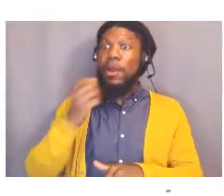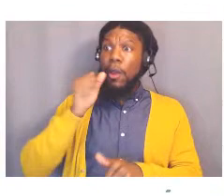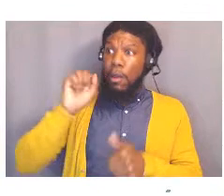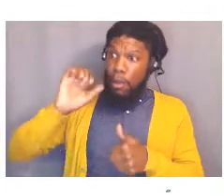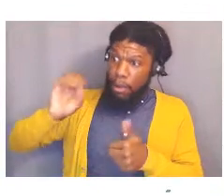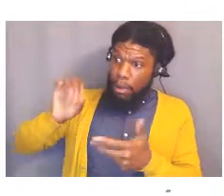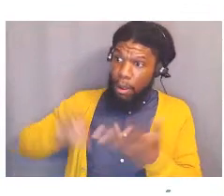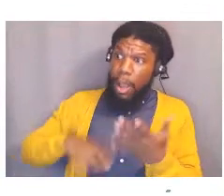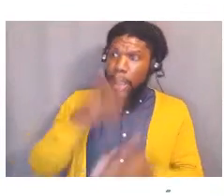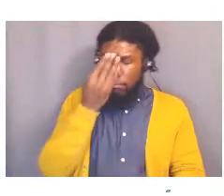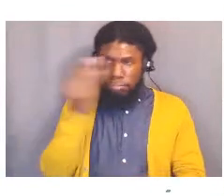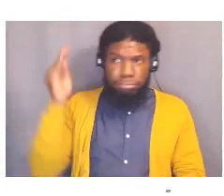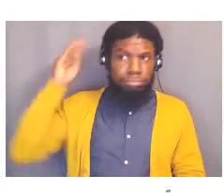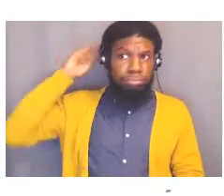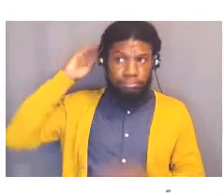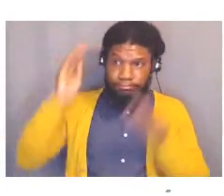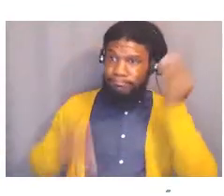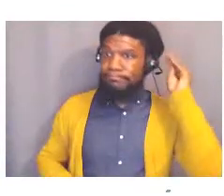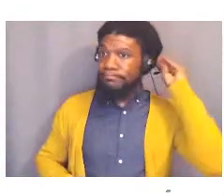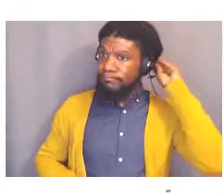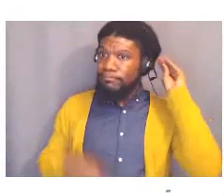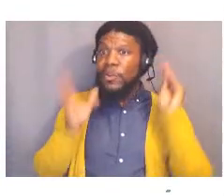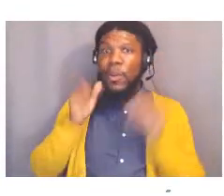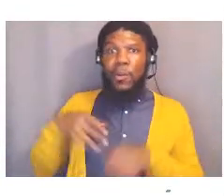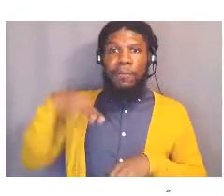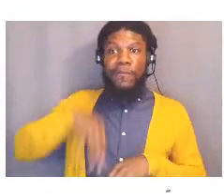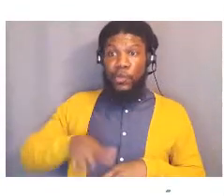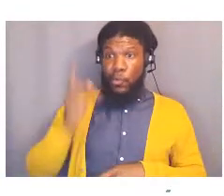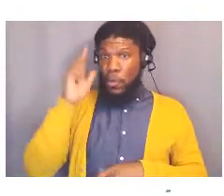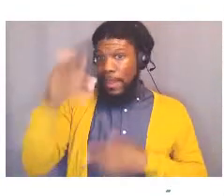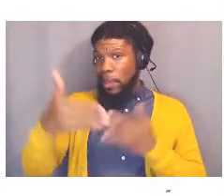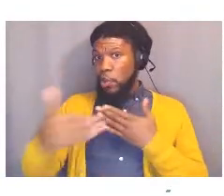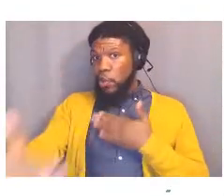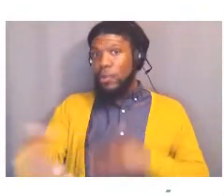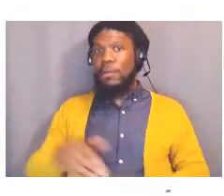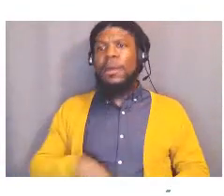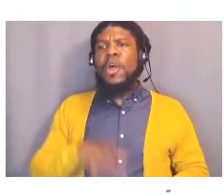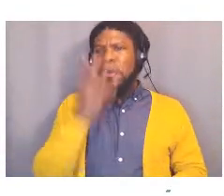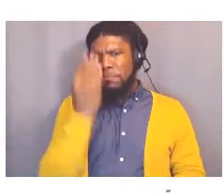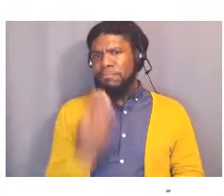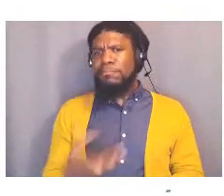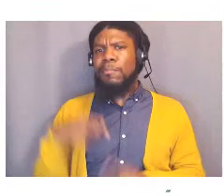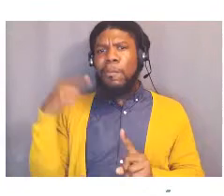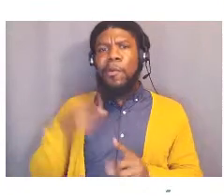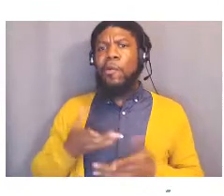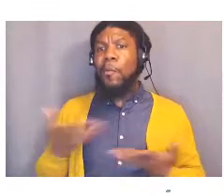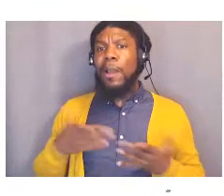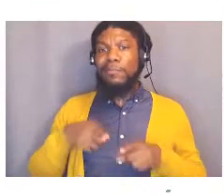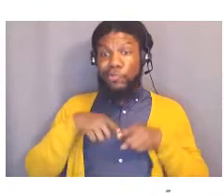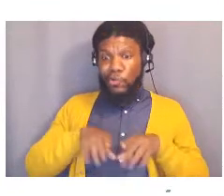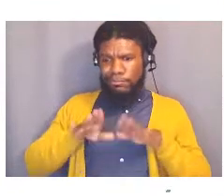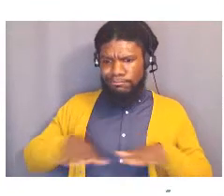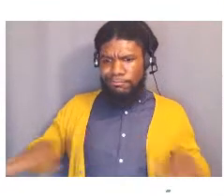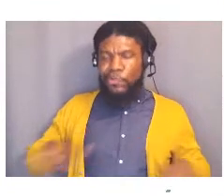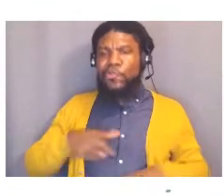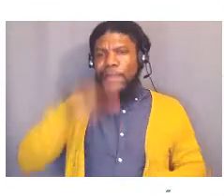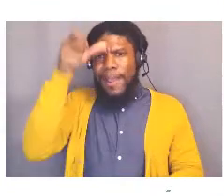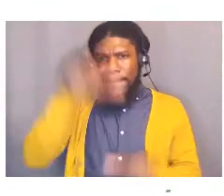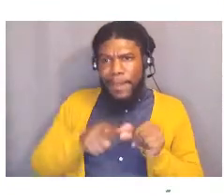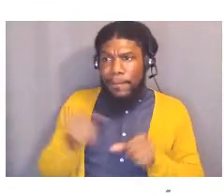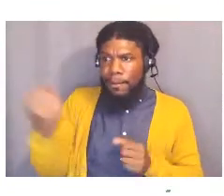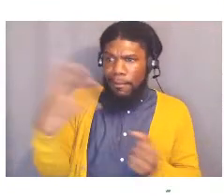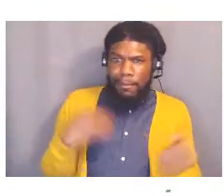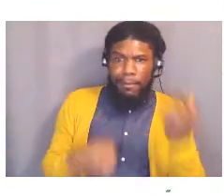it out later. I was telling you this, children, when you learn things when you little, you members them and put them in your spirit